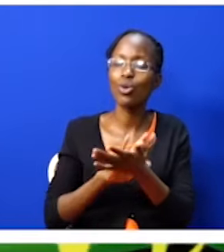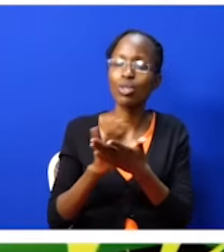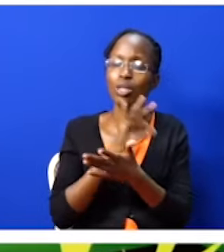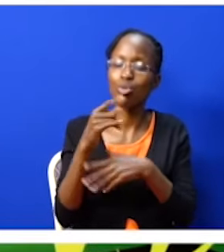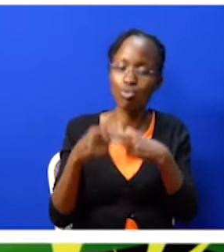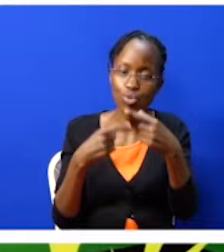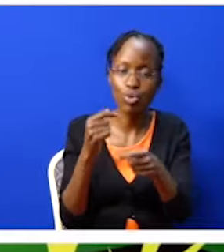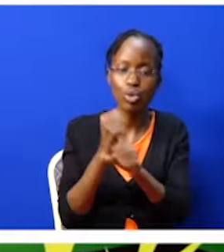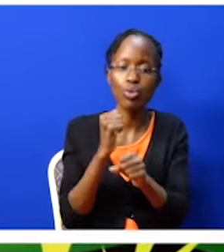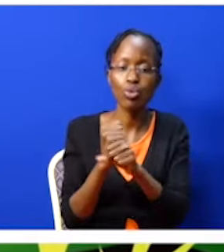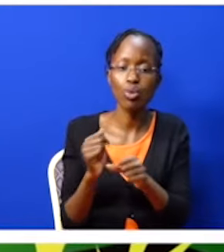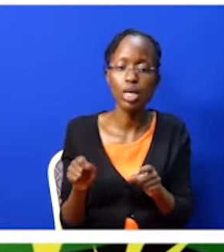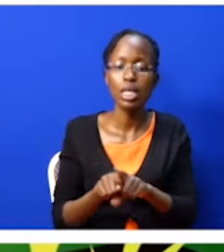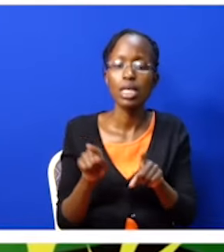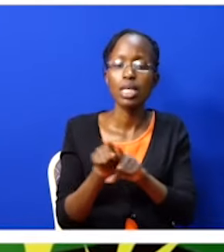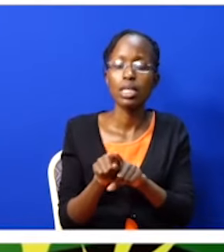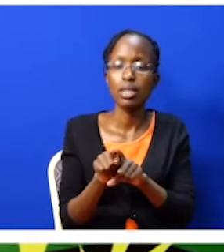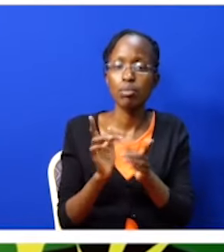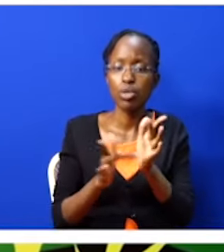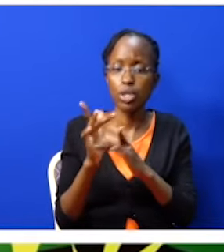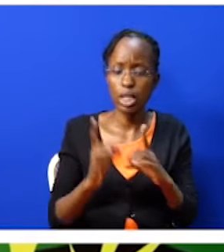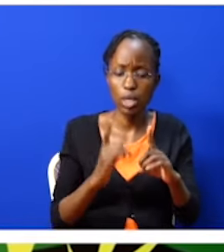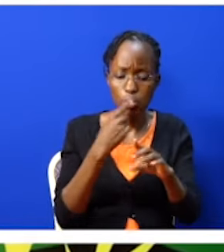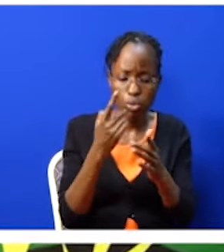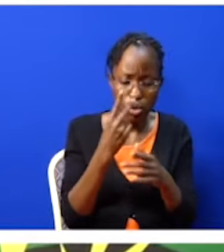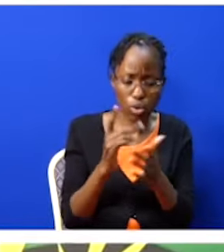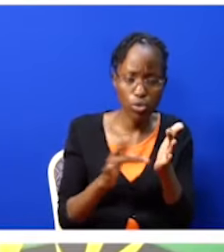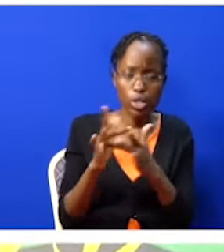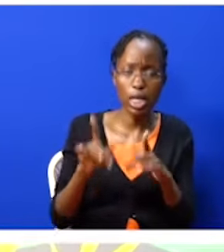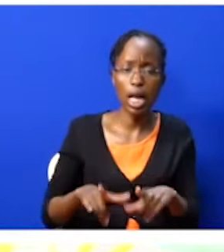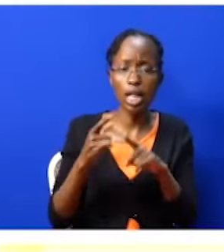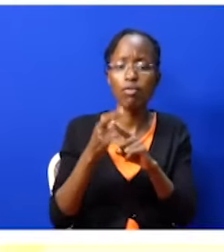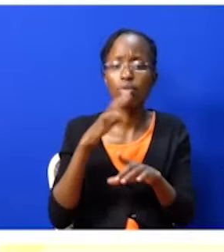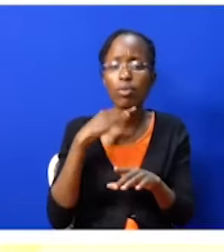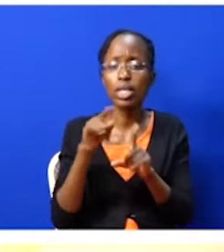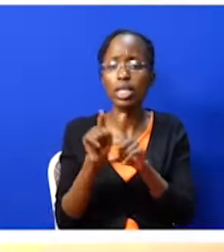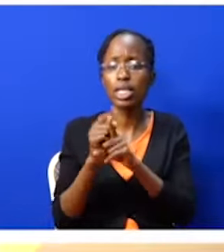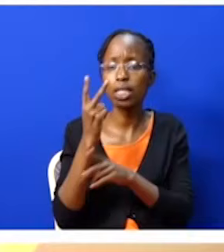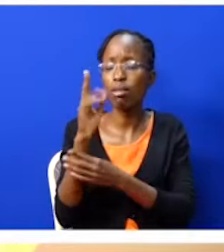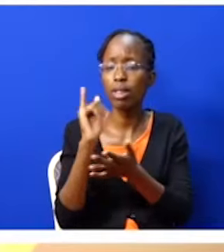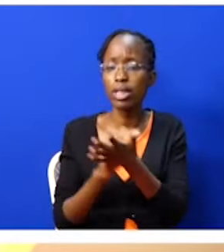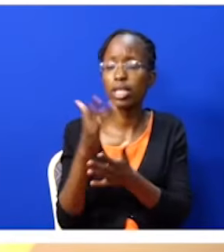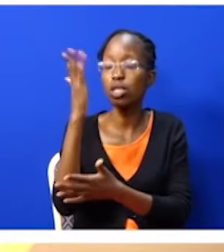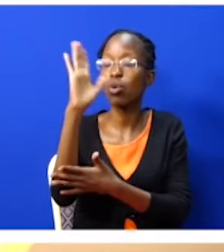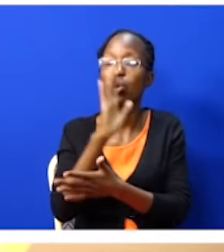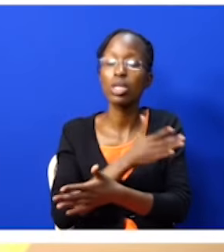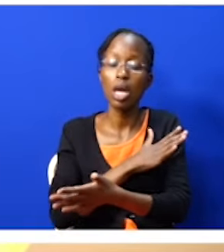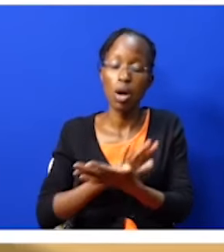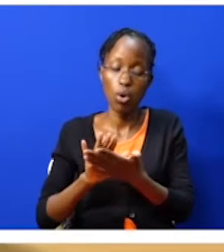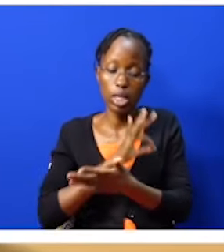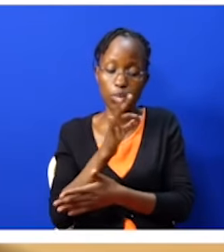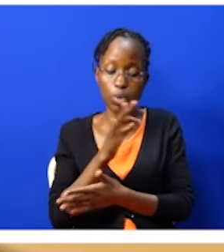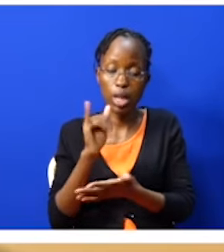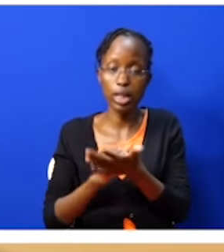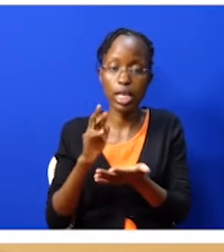work. The earliest disciples of Jesus, who saw him alive from the dead, said it was God's energizing Spirit that raised Jesus.